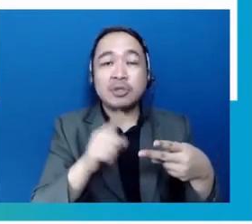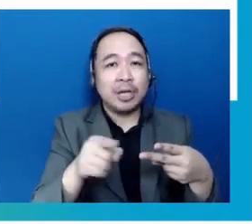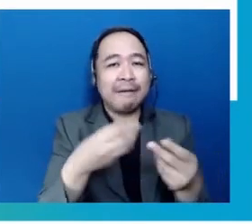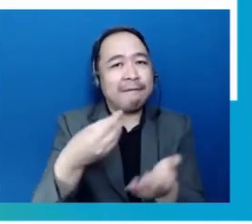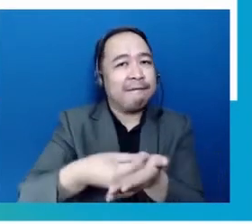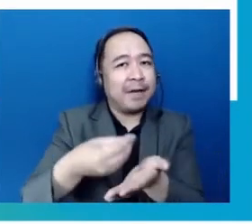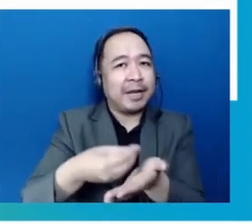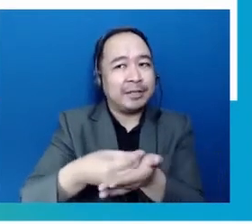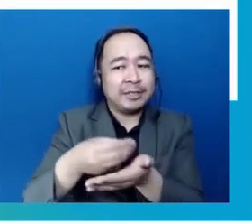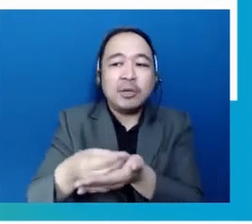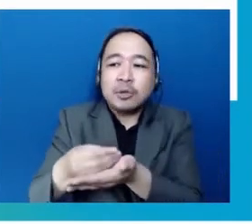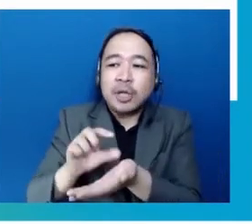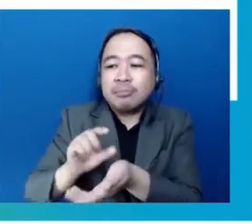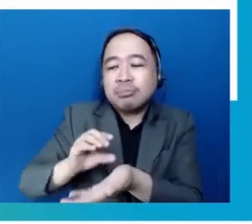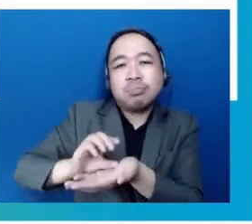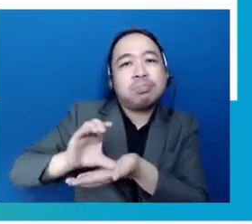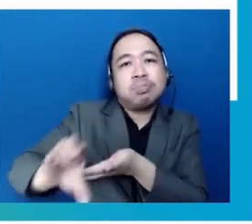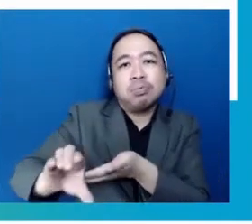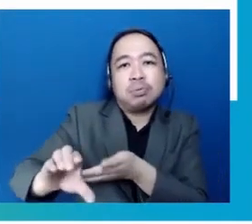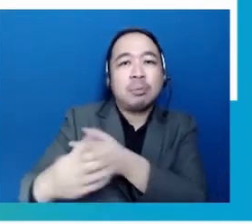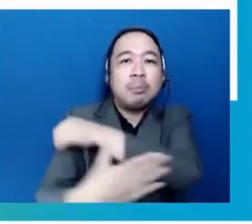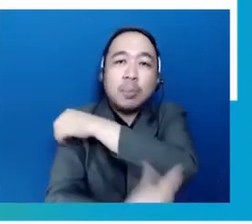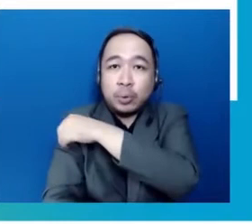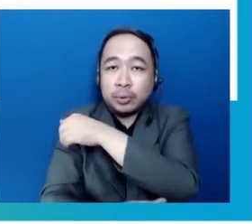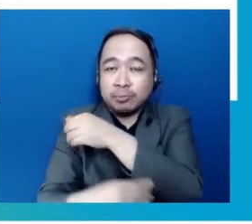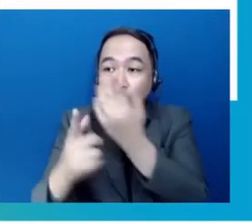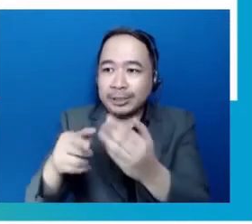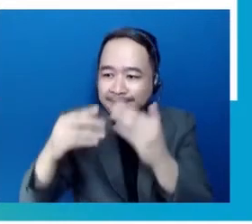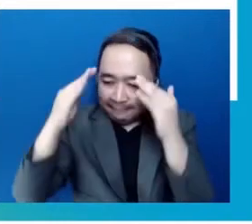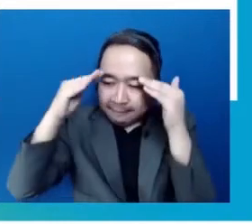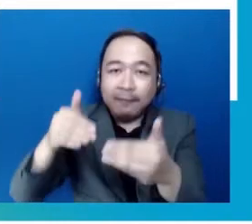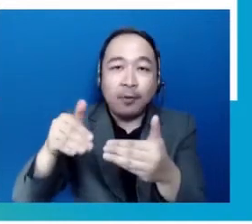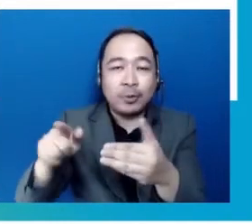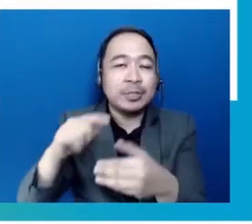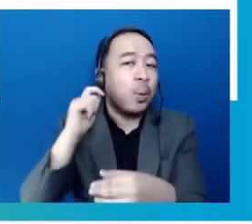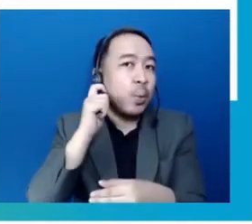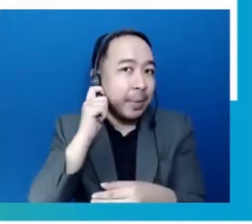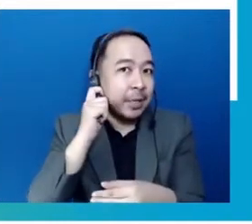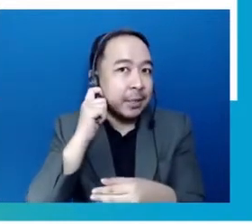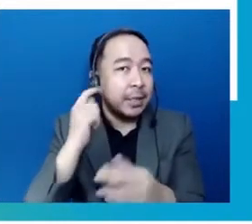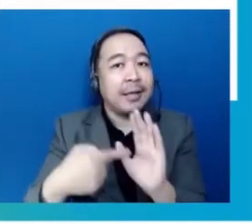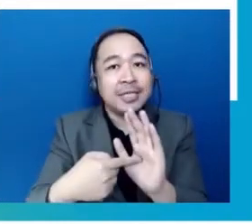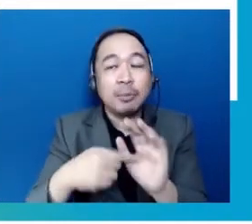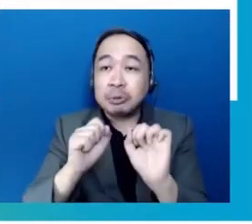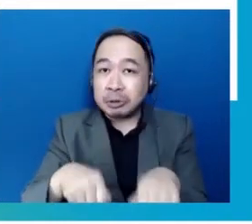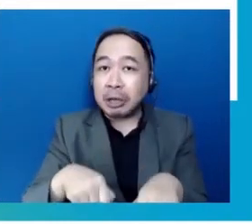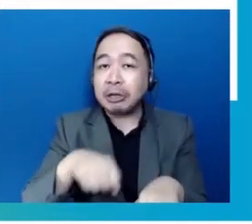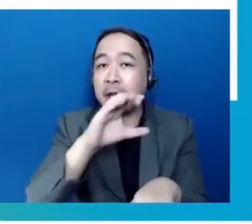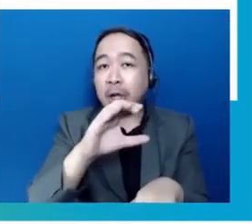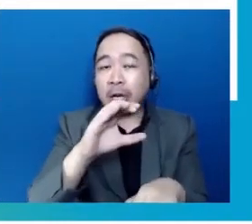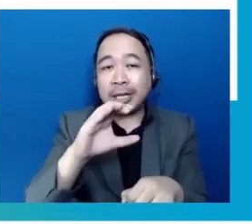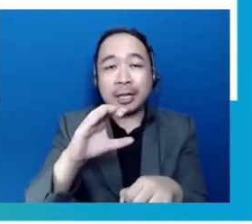poor and especially poor women. This means using methods such as conditional cash transfers and